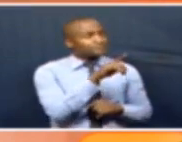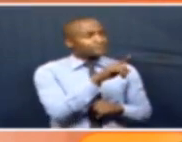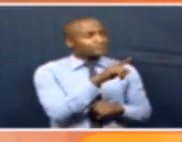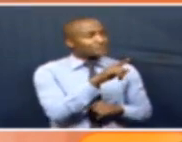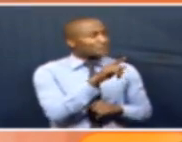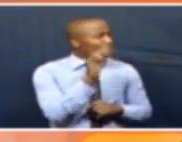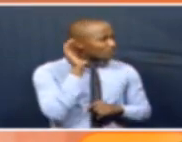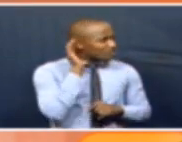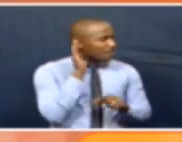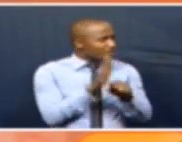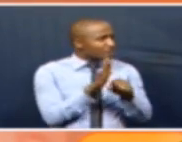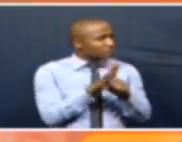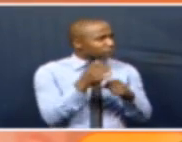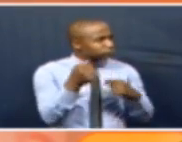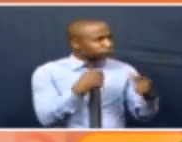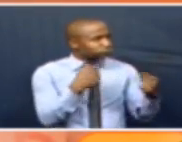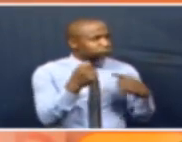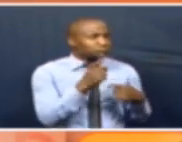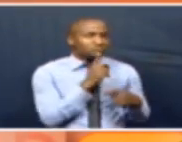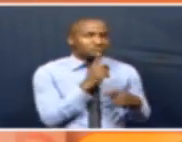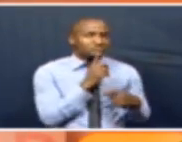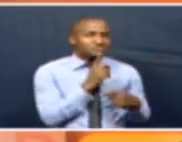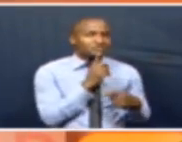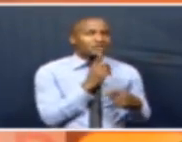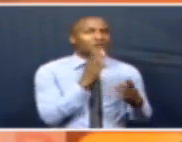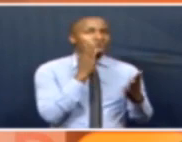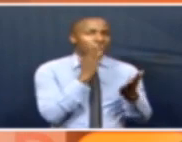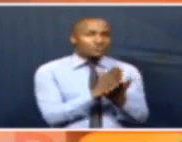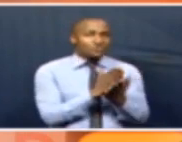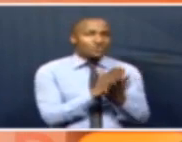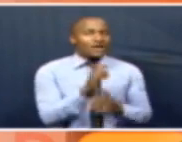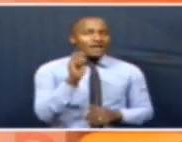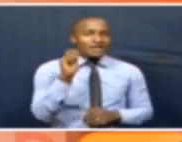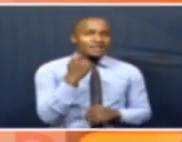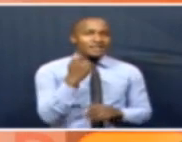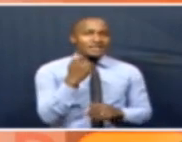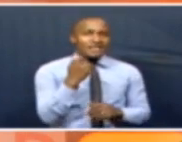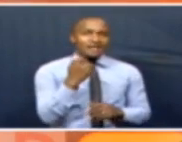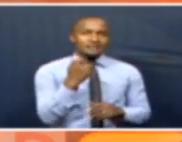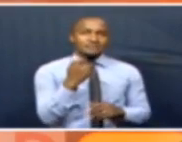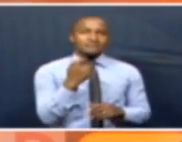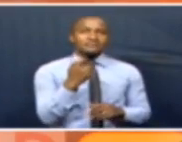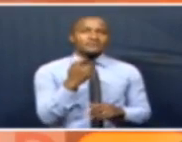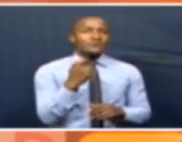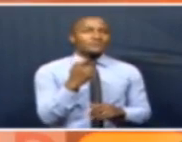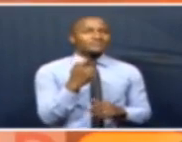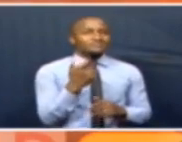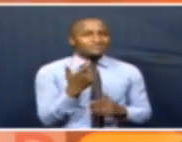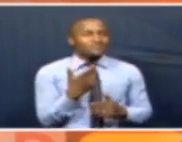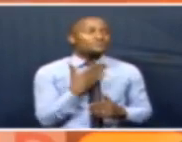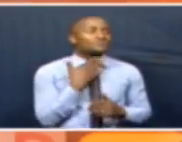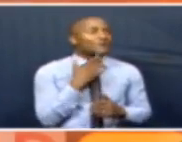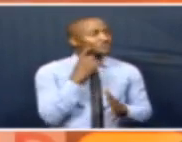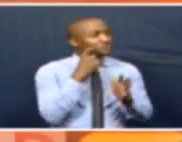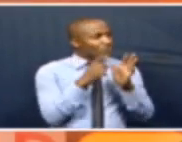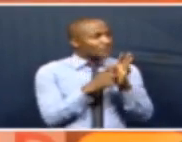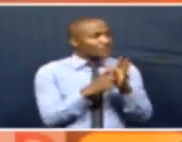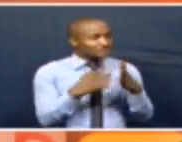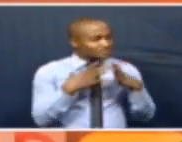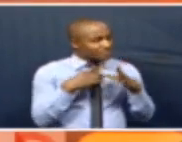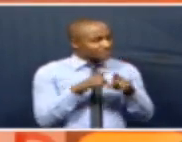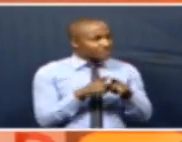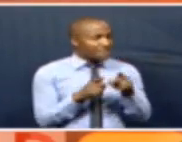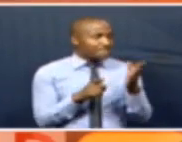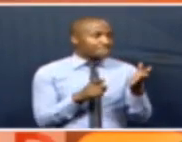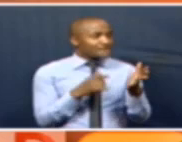lot of SMSs of people saying how Kenyans and Kenya in general like to recognize such people,